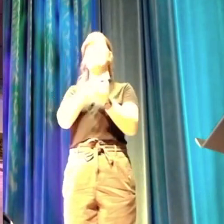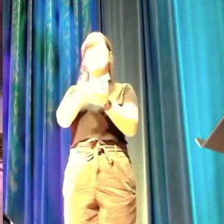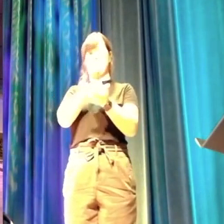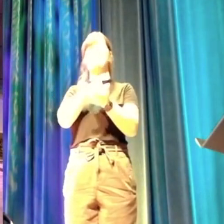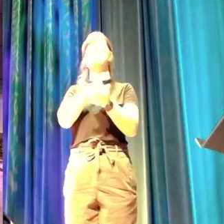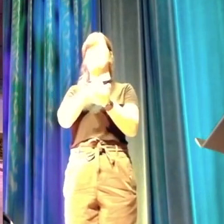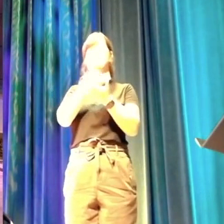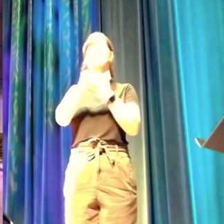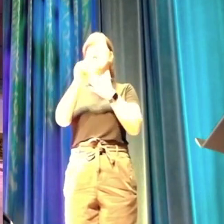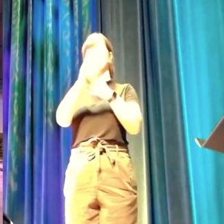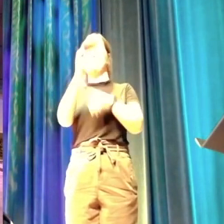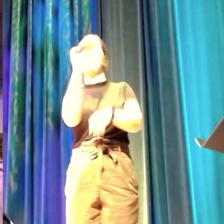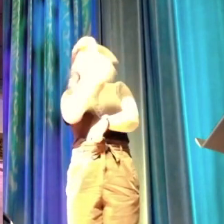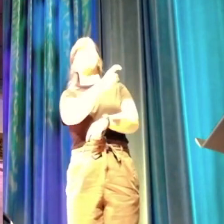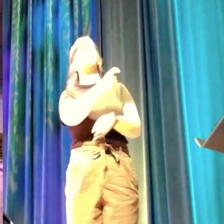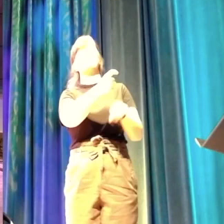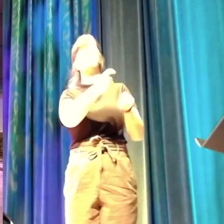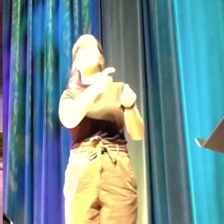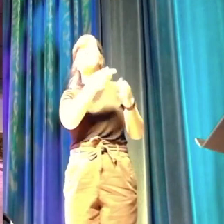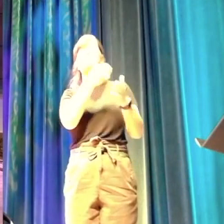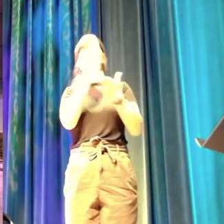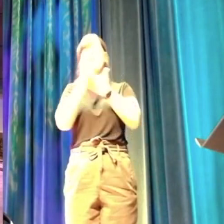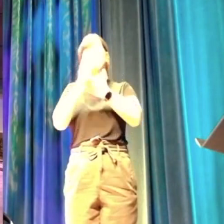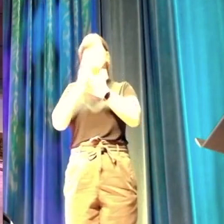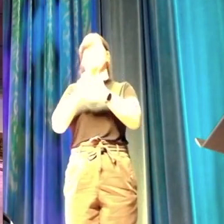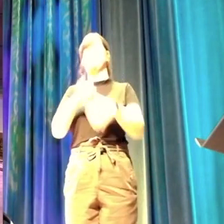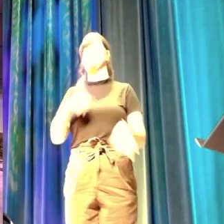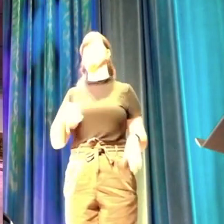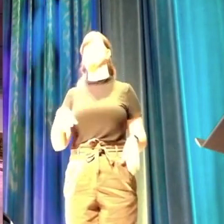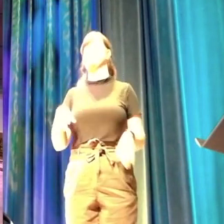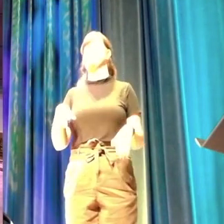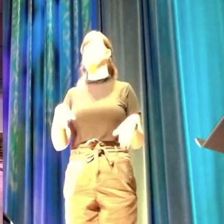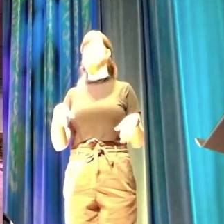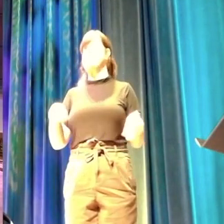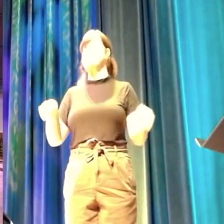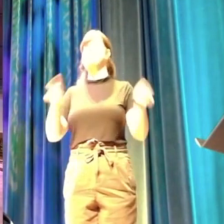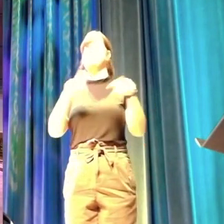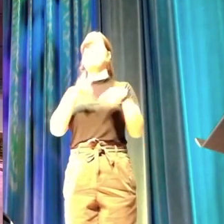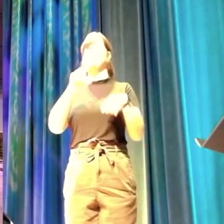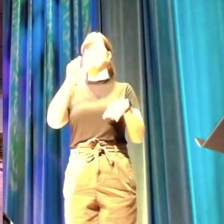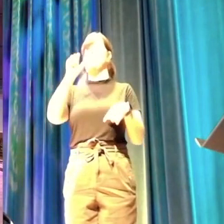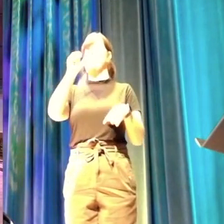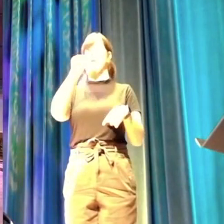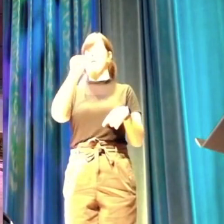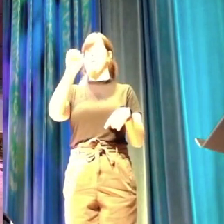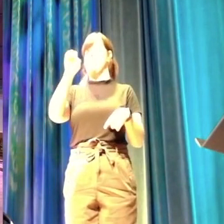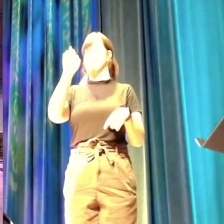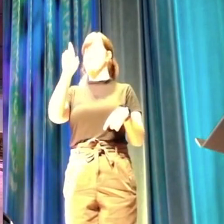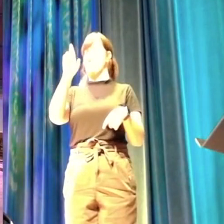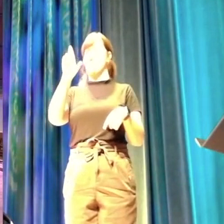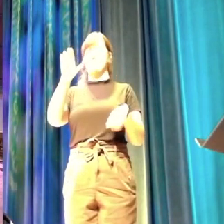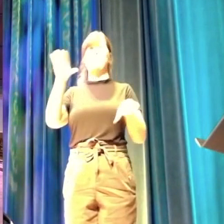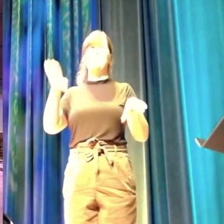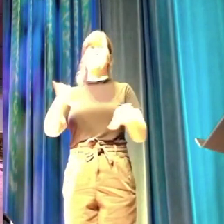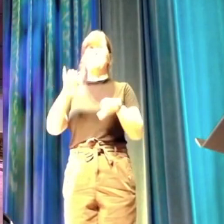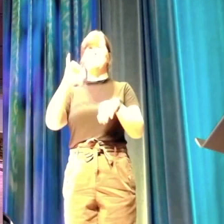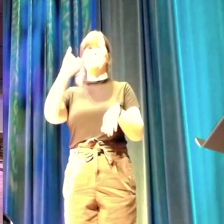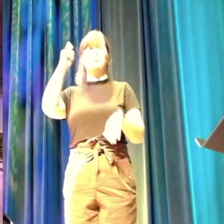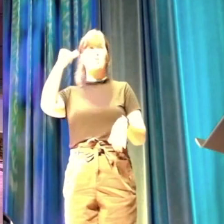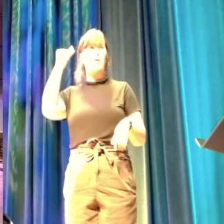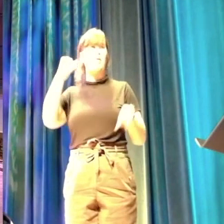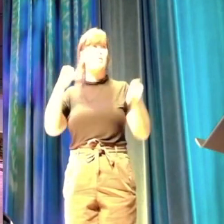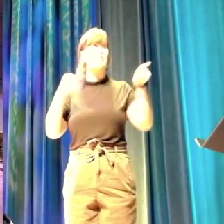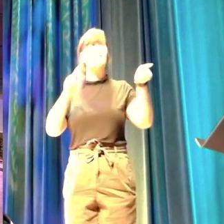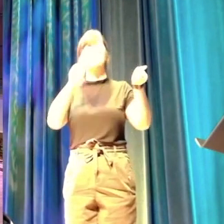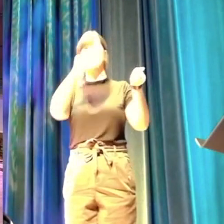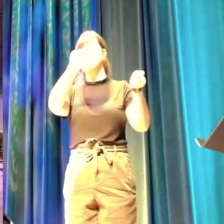scholarship. And given the work that so many members of AR did over the years, John Macy, all